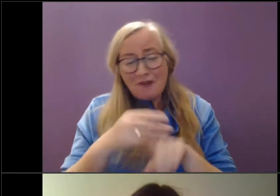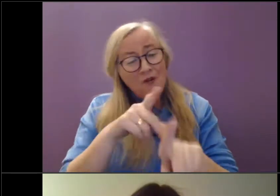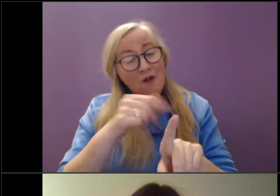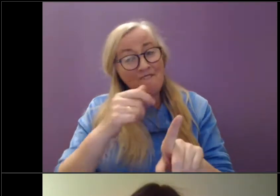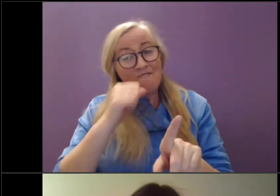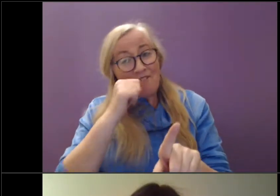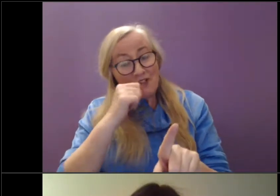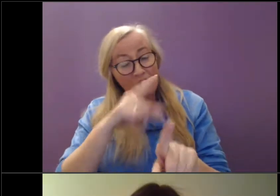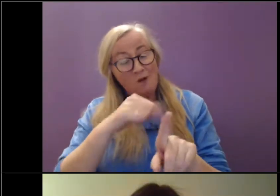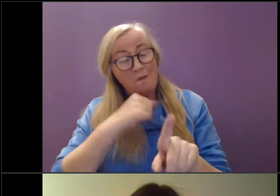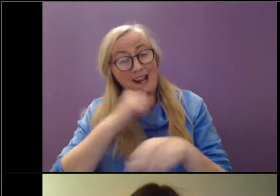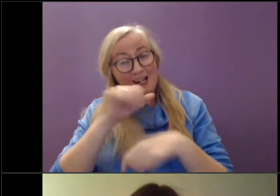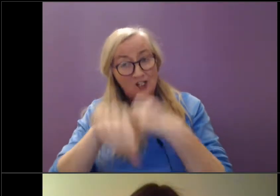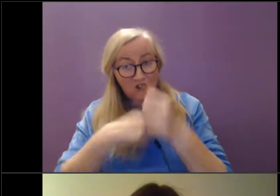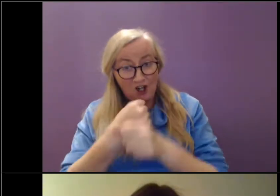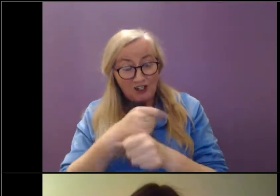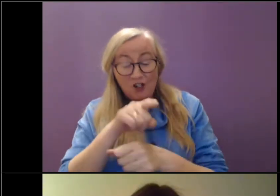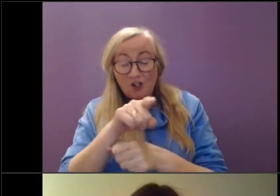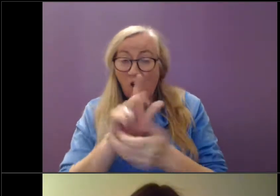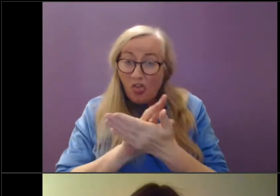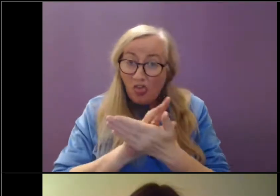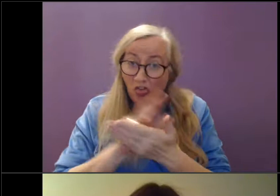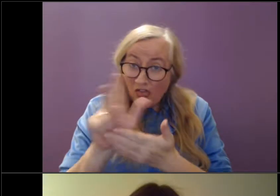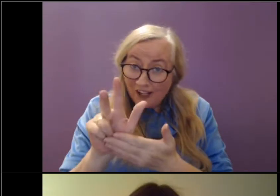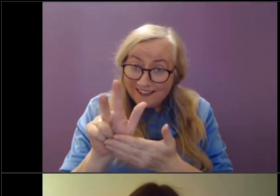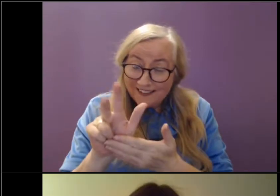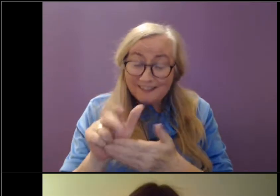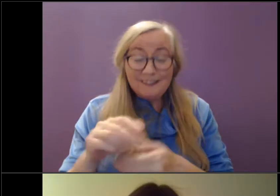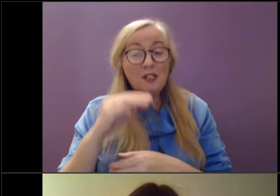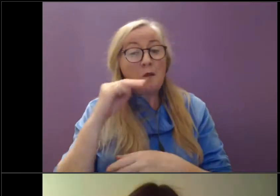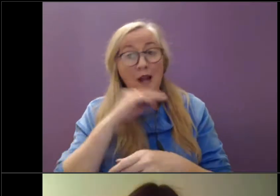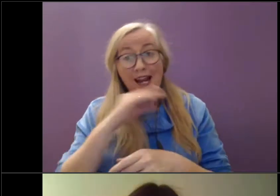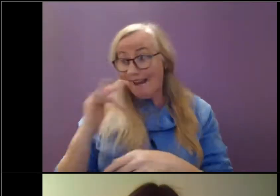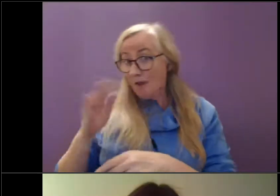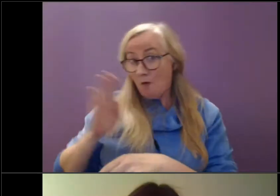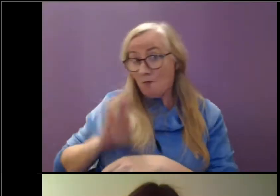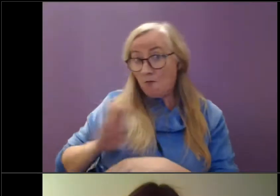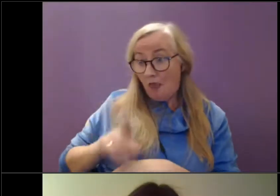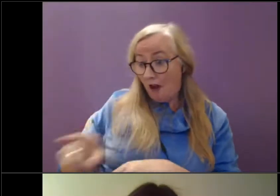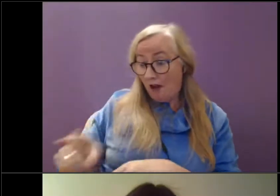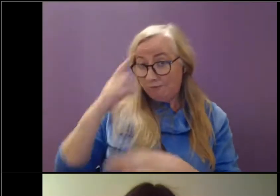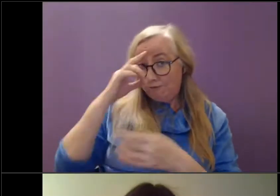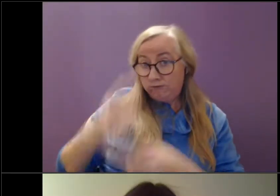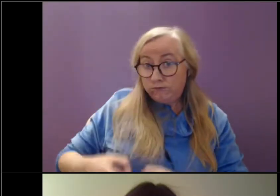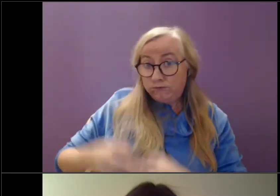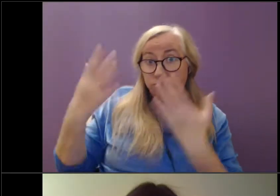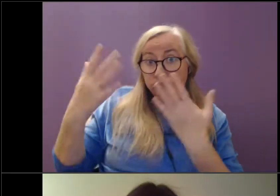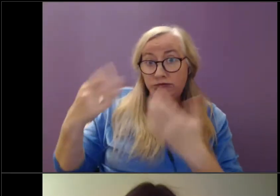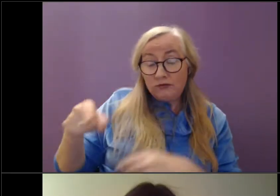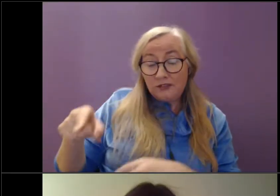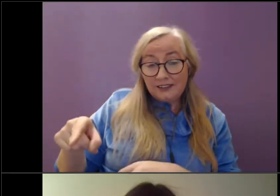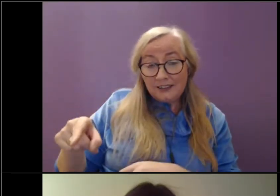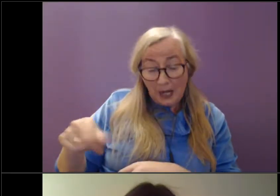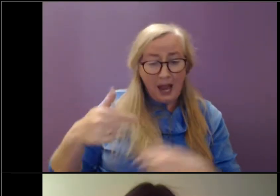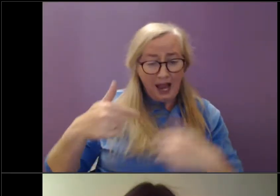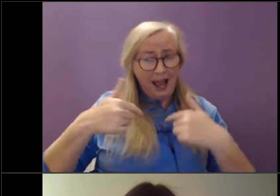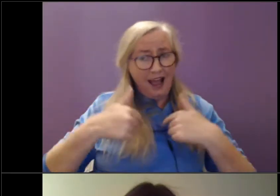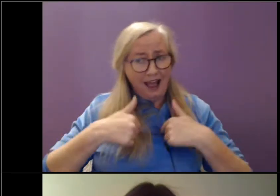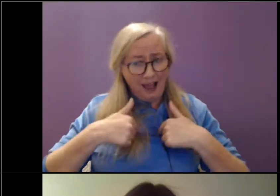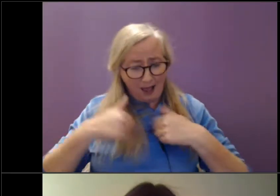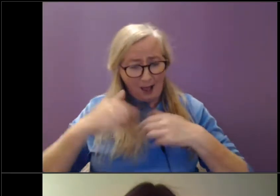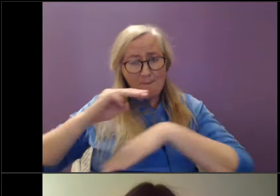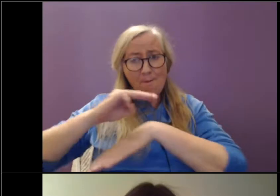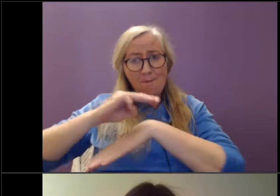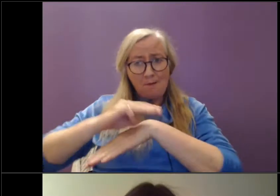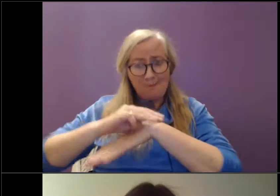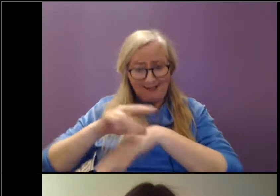You're only 13, you know, and if your brother does kick off that, you know, mom can deal with it, mom can handle